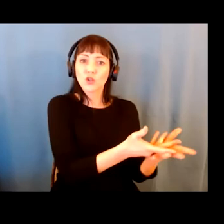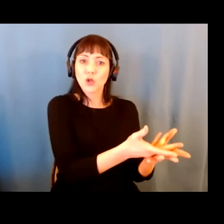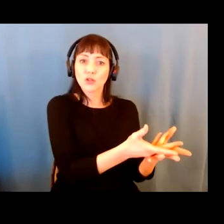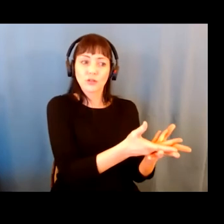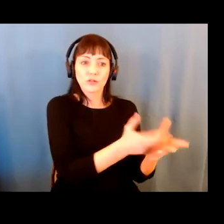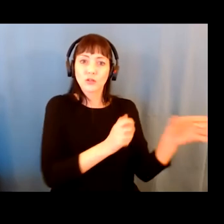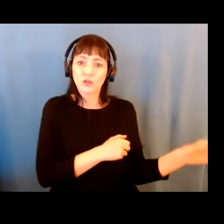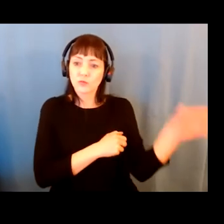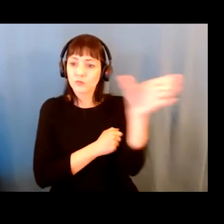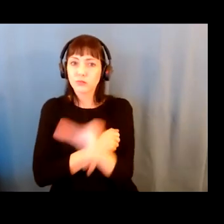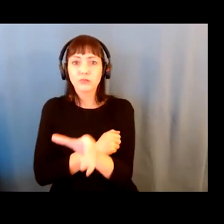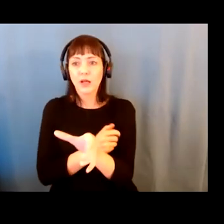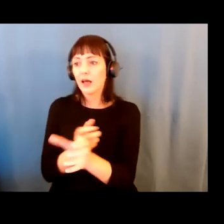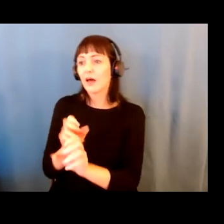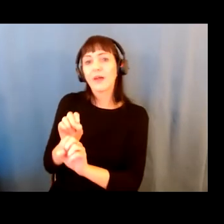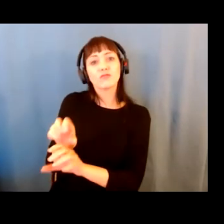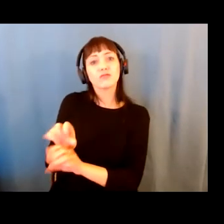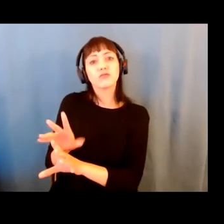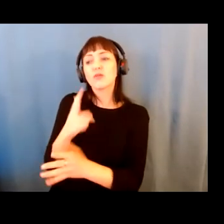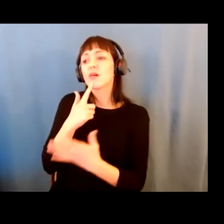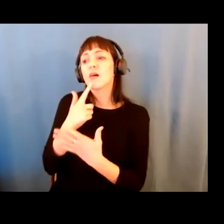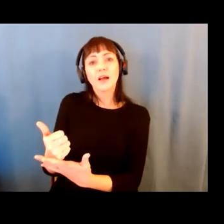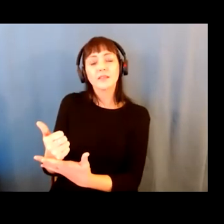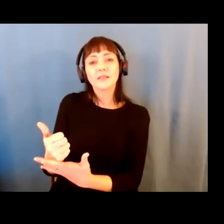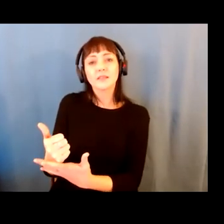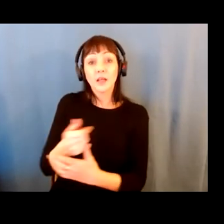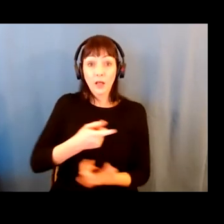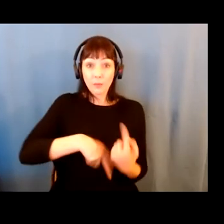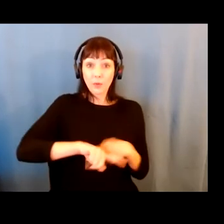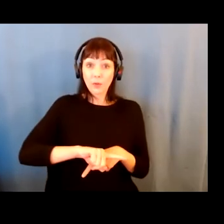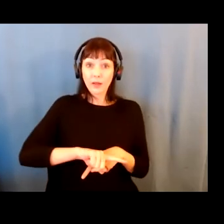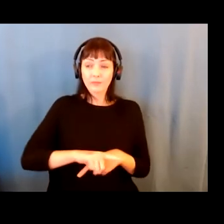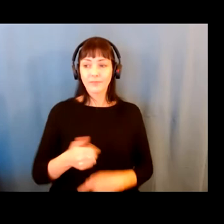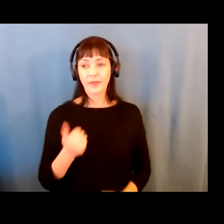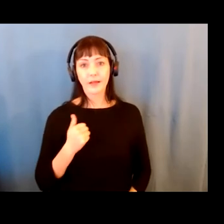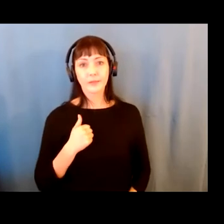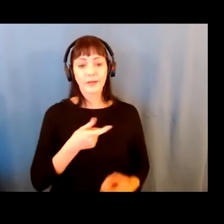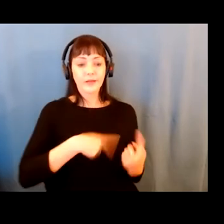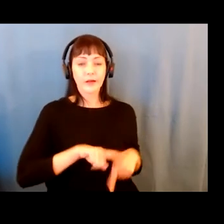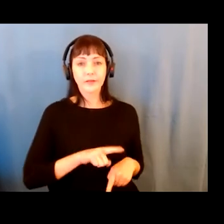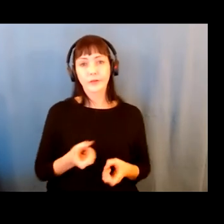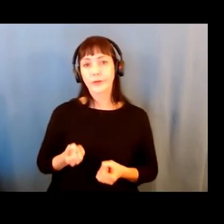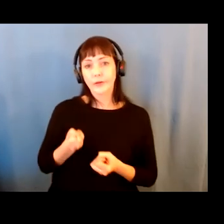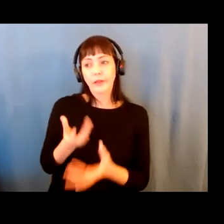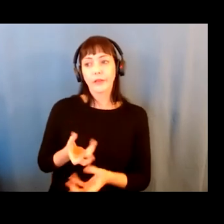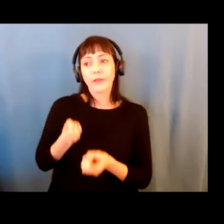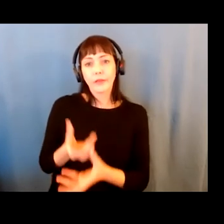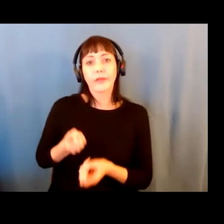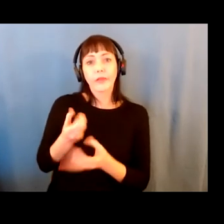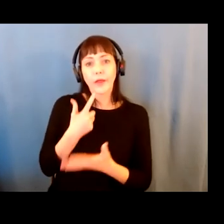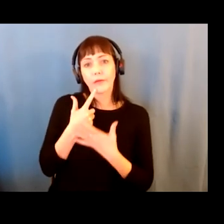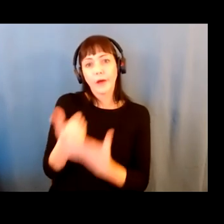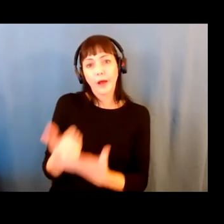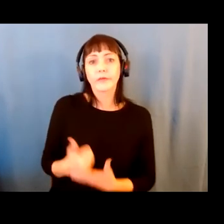consultants in, if not thousands, but we're expected just to impart our knowledge and experience freely and be grateful